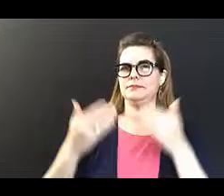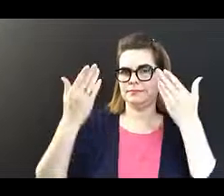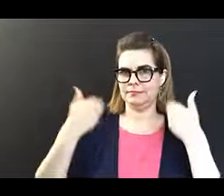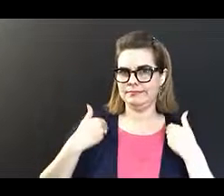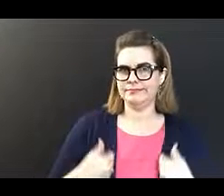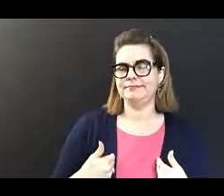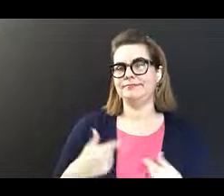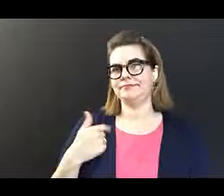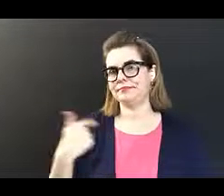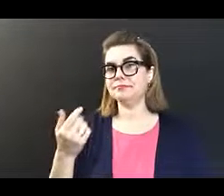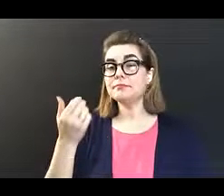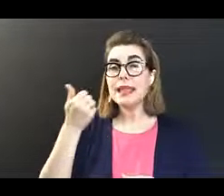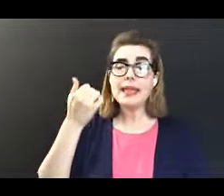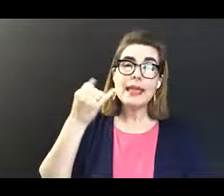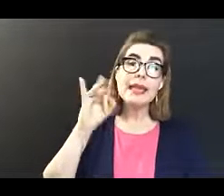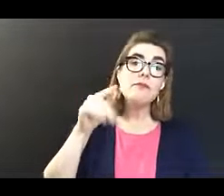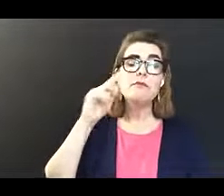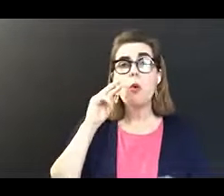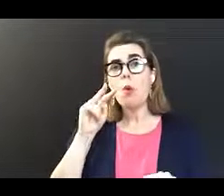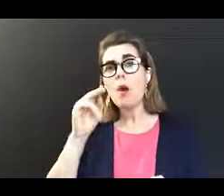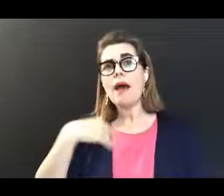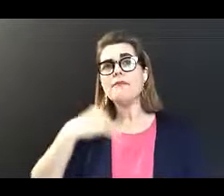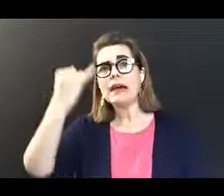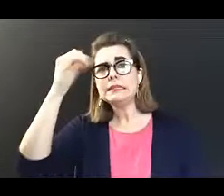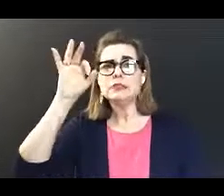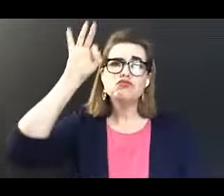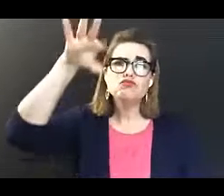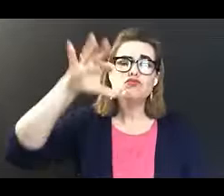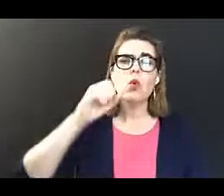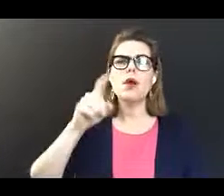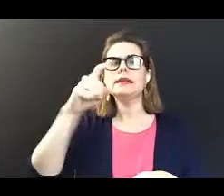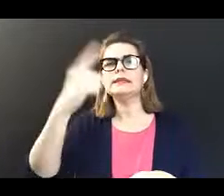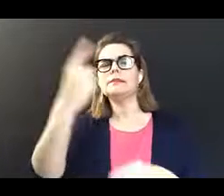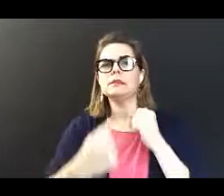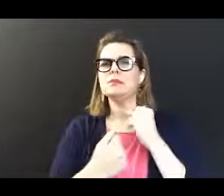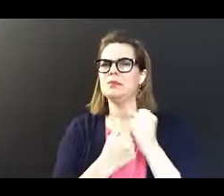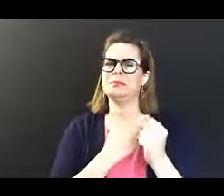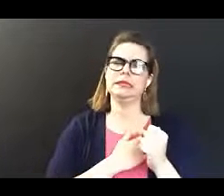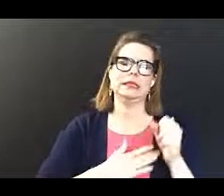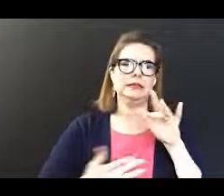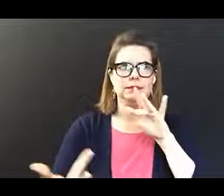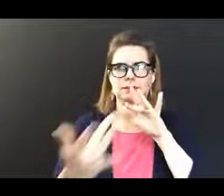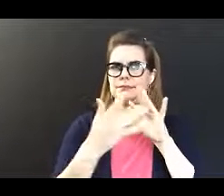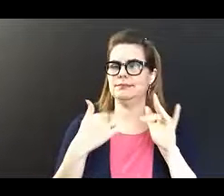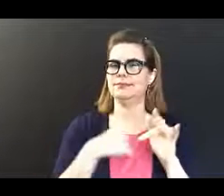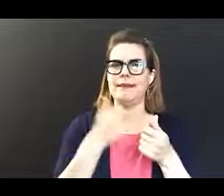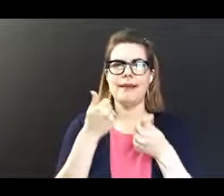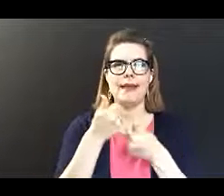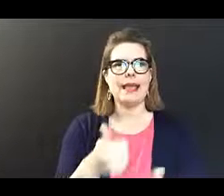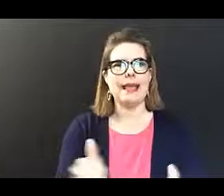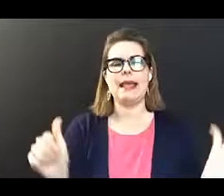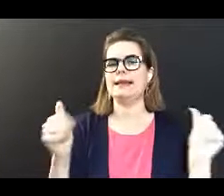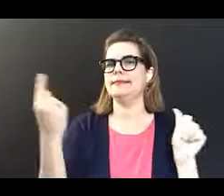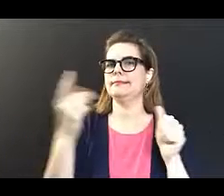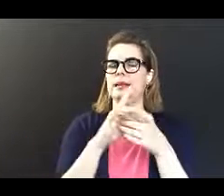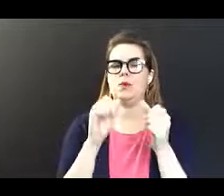you have ideas or things that we can support you with, please don't hesitate to reach out. We're always thinking about, ways to support our students on their